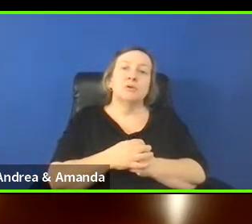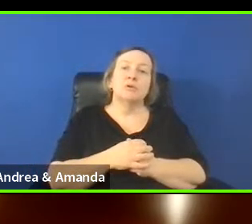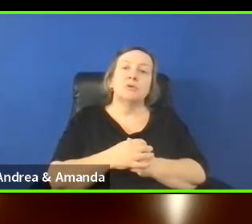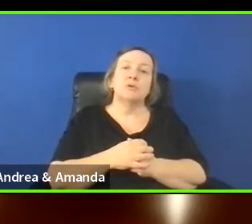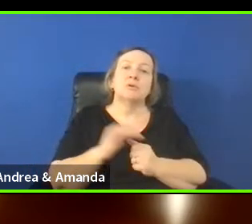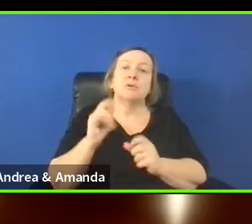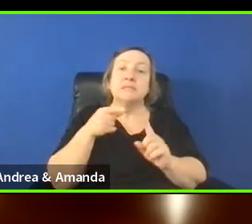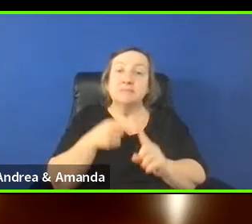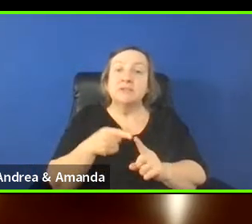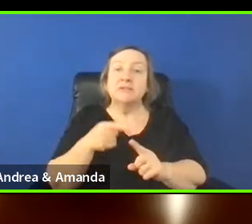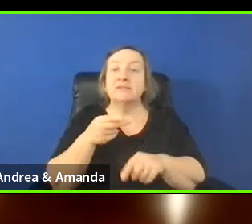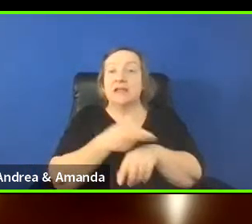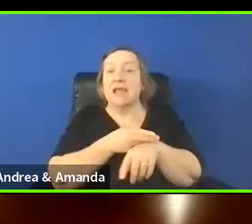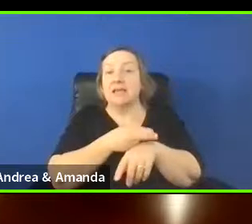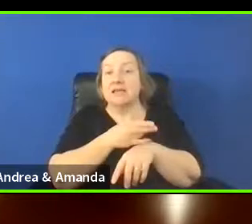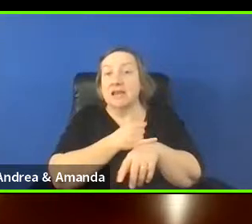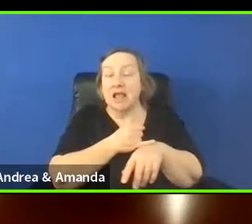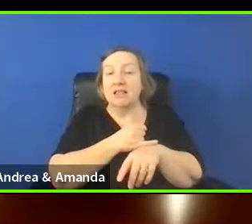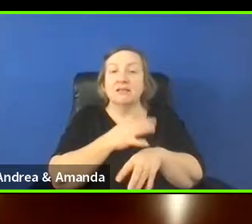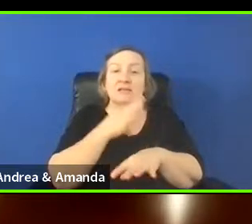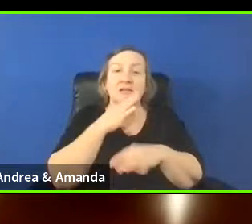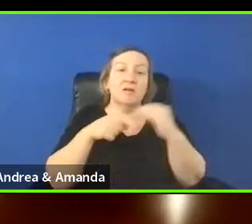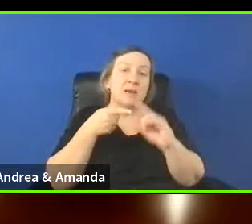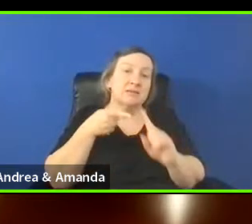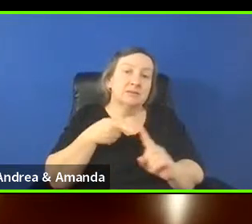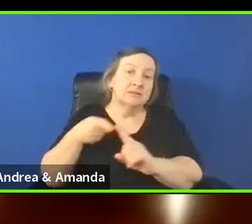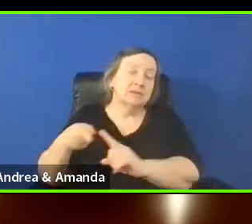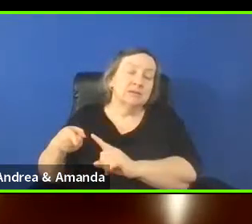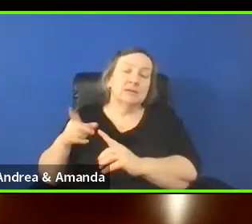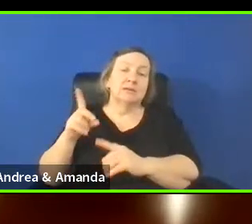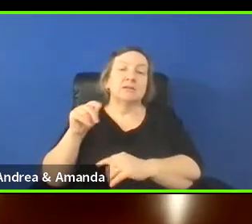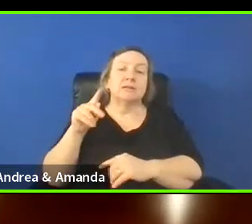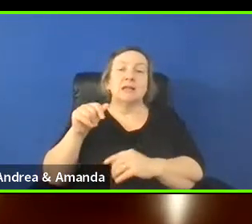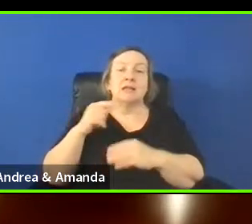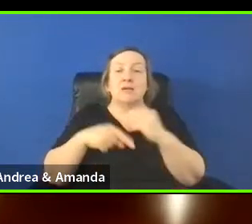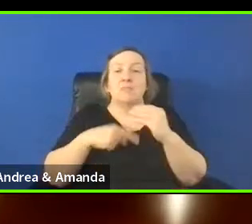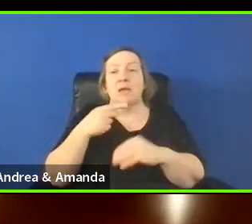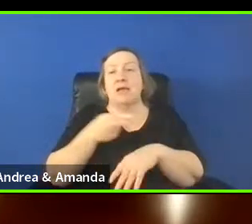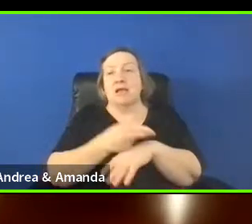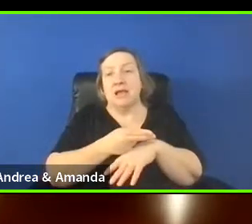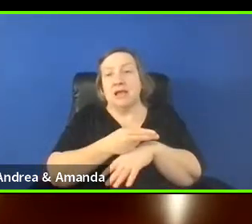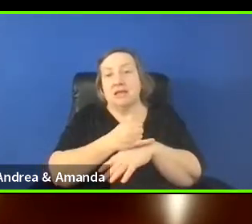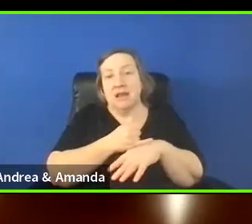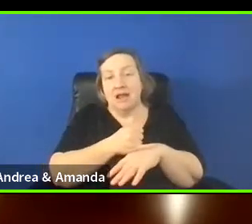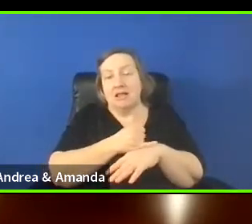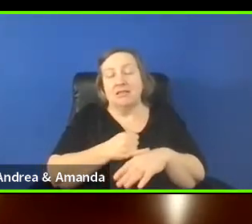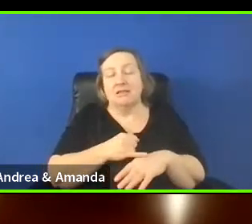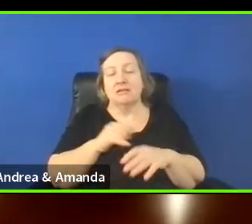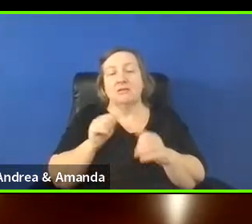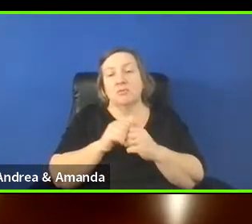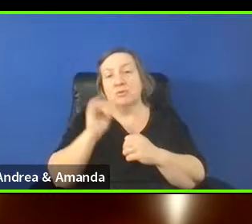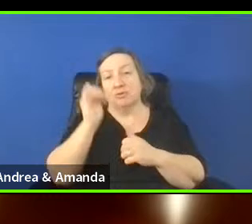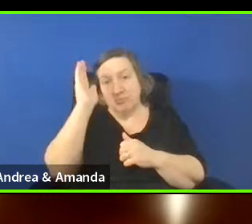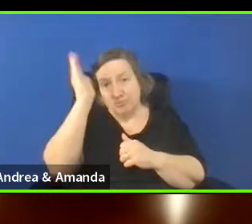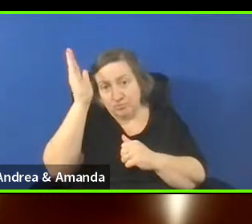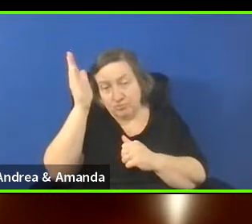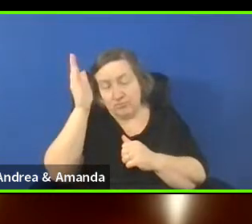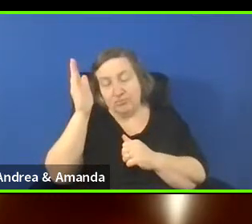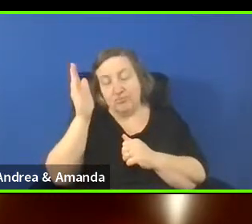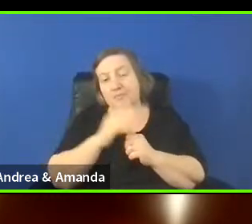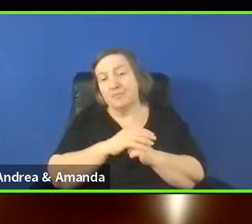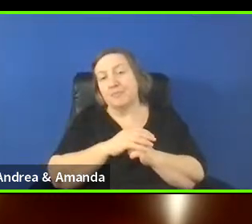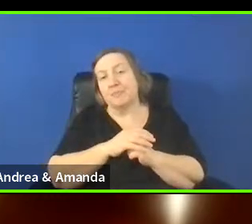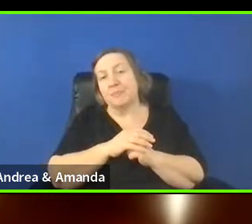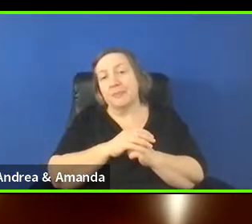specific to Hayden Island, which we'll get into some of the more detailed data around Hayden Island when you guys get those presentations in the coming weeks and months.